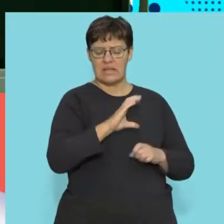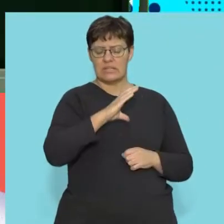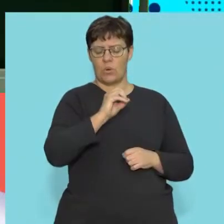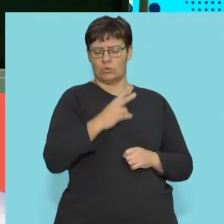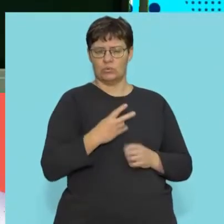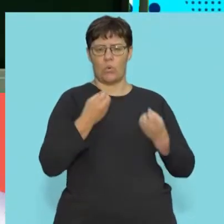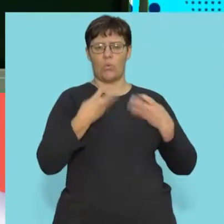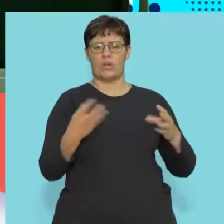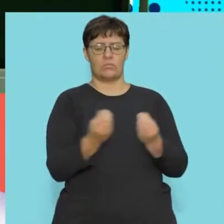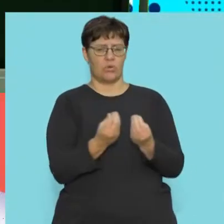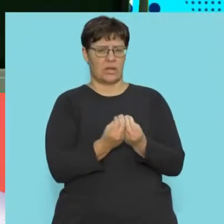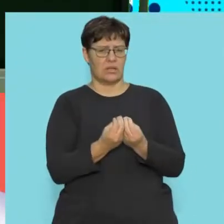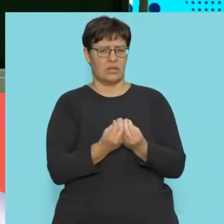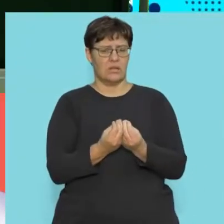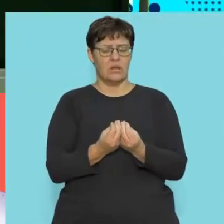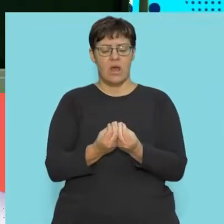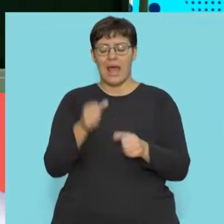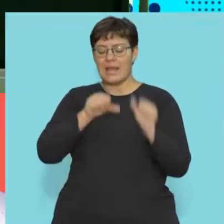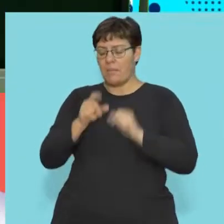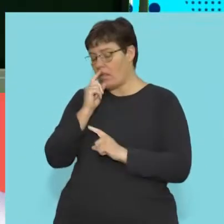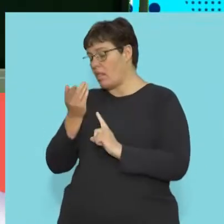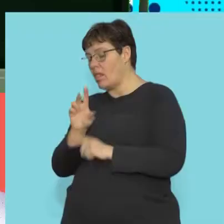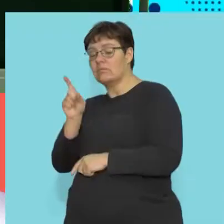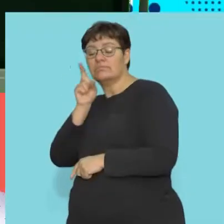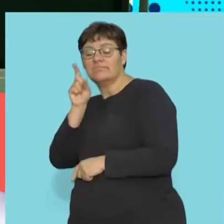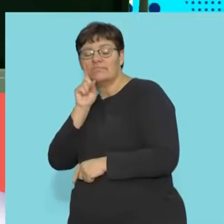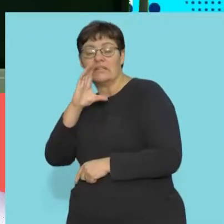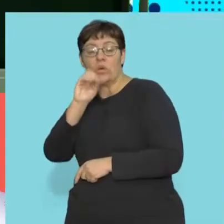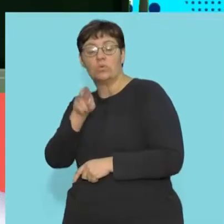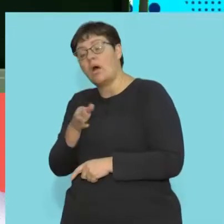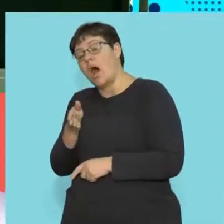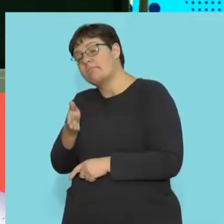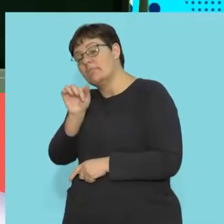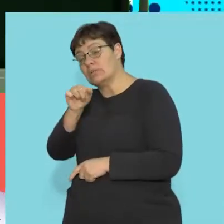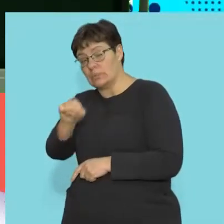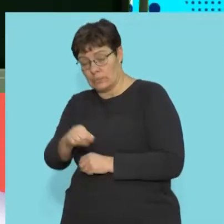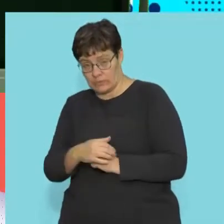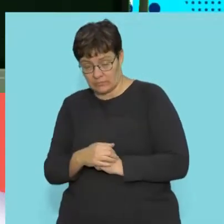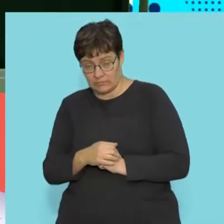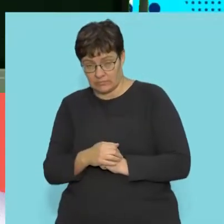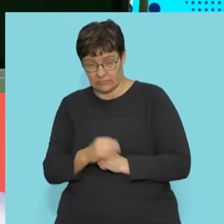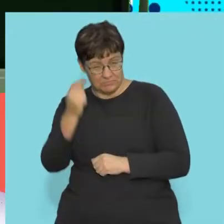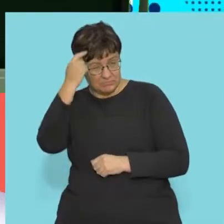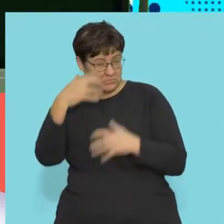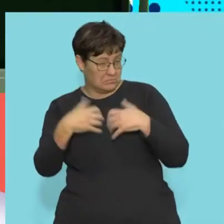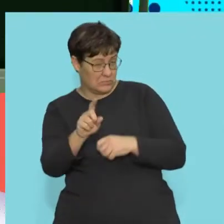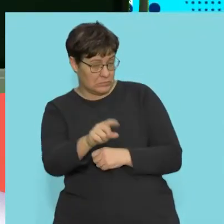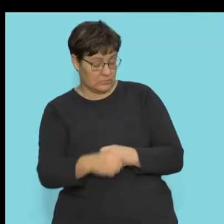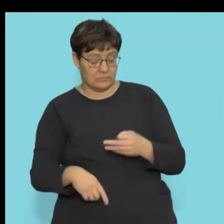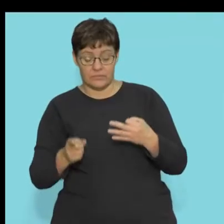product. What is the chemical reagent used to test for the presence of carbon dioxide? I'll give you a moment to think about